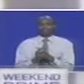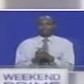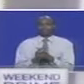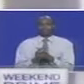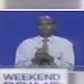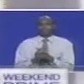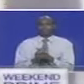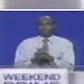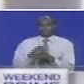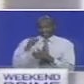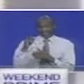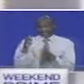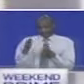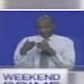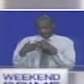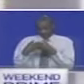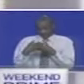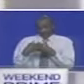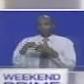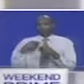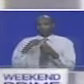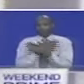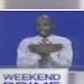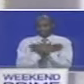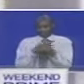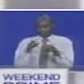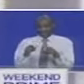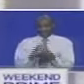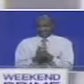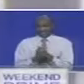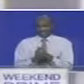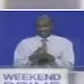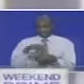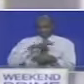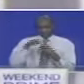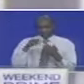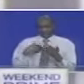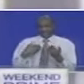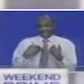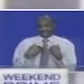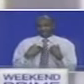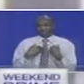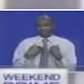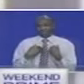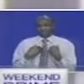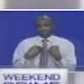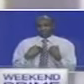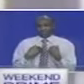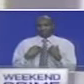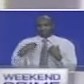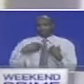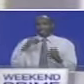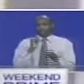And it is this bond of friendship which today gives all of us the platform that we